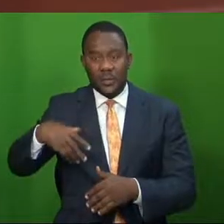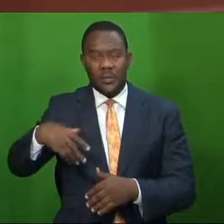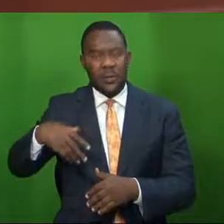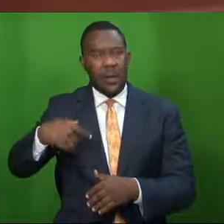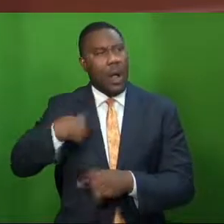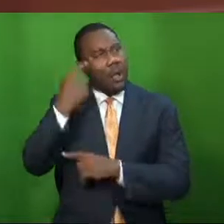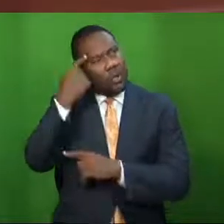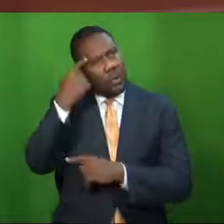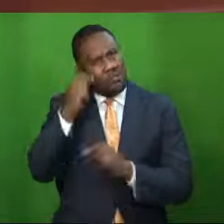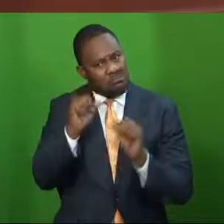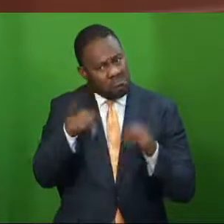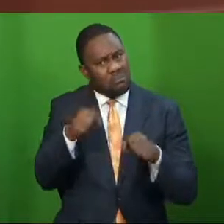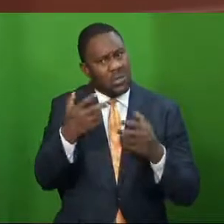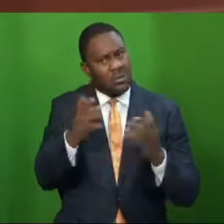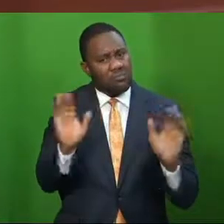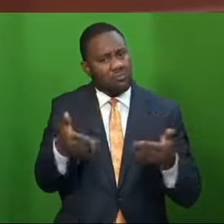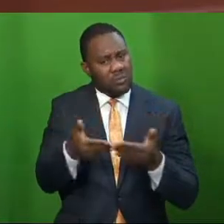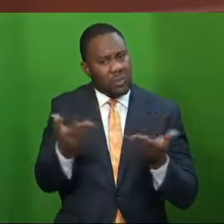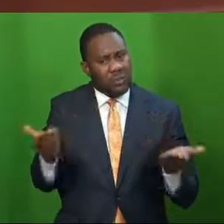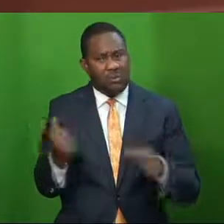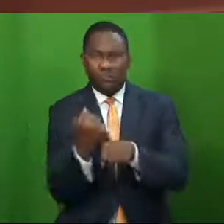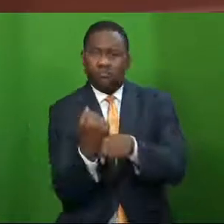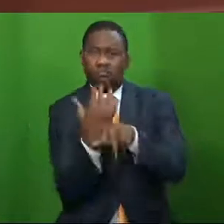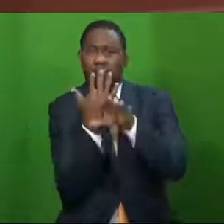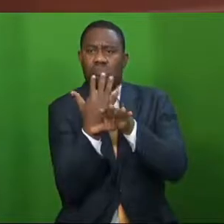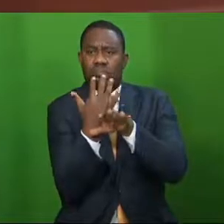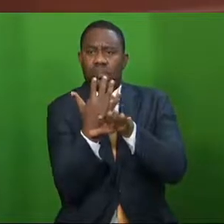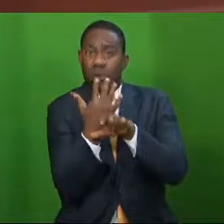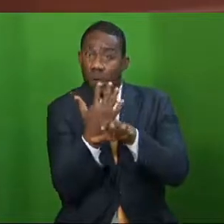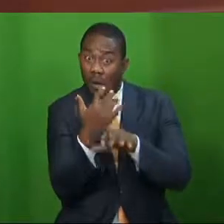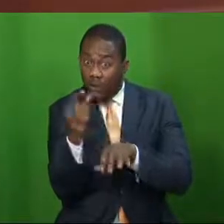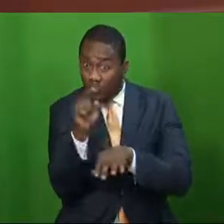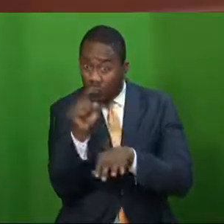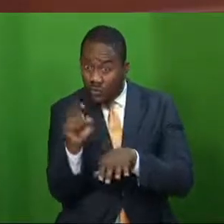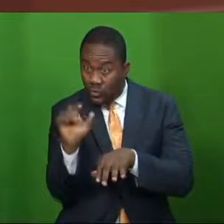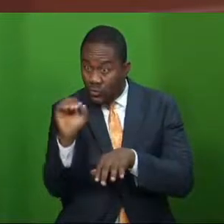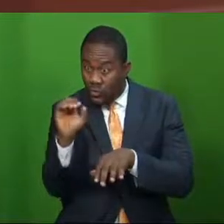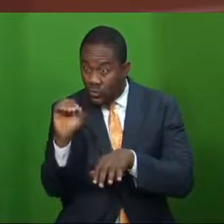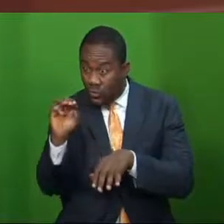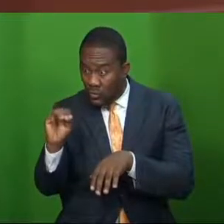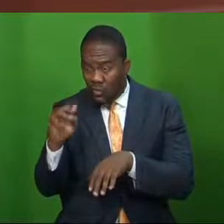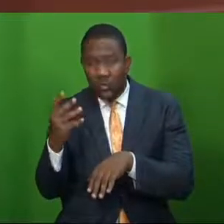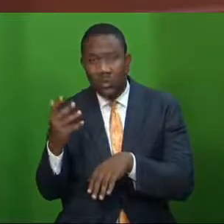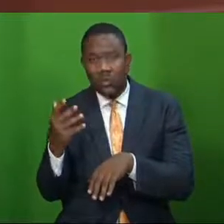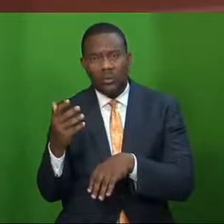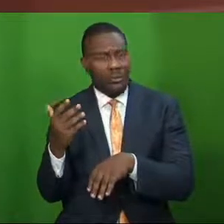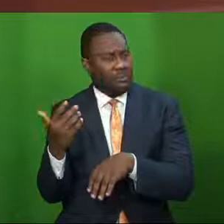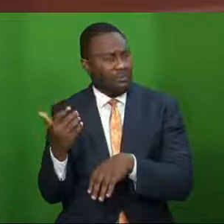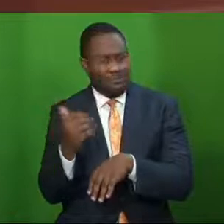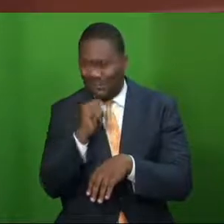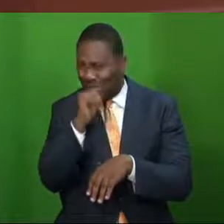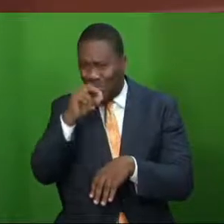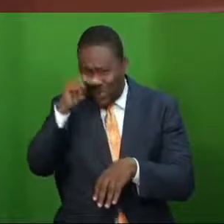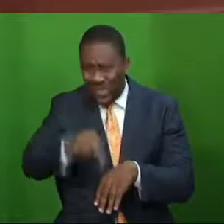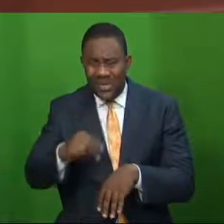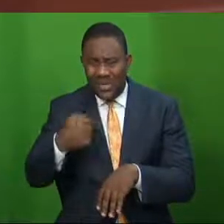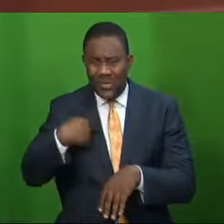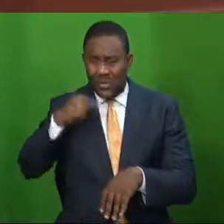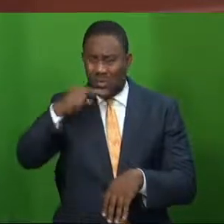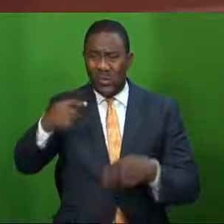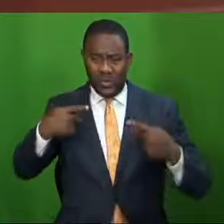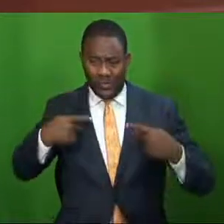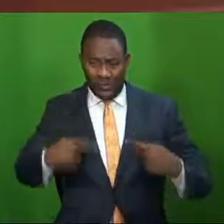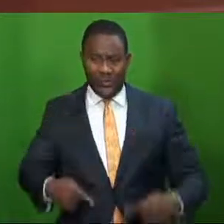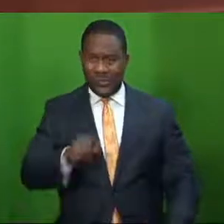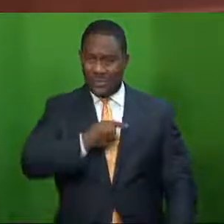that you could introduce a virtual aspect of it so that an MP doesn't necessarily have to be